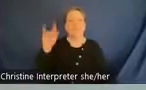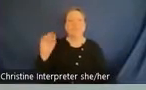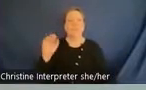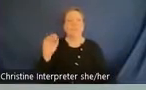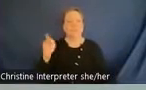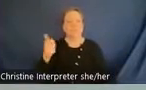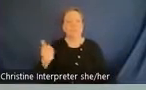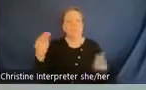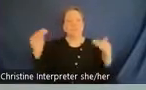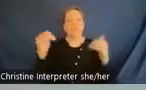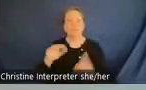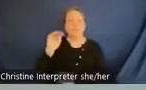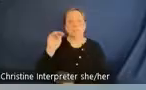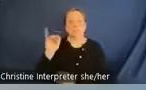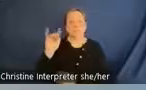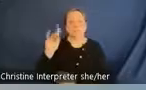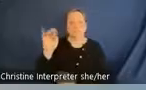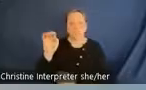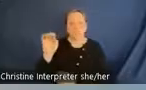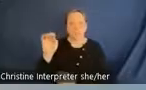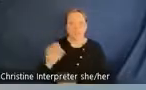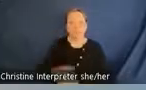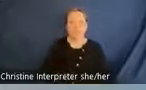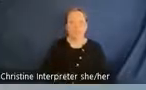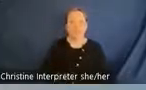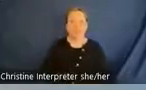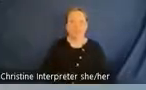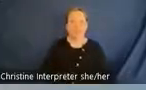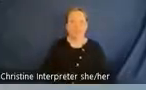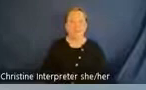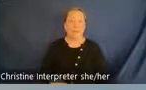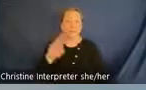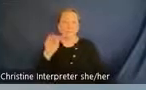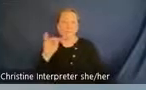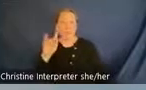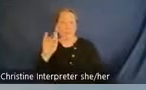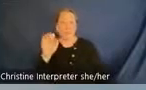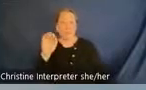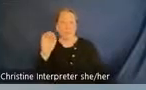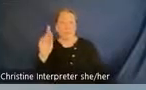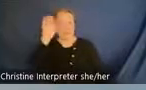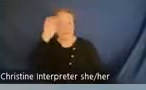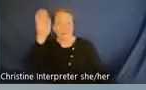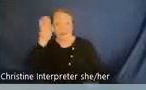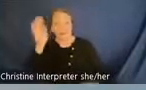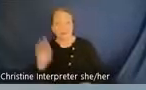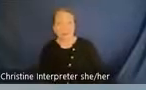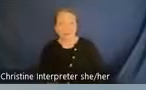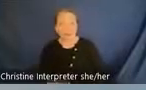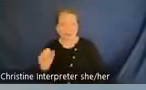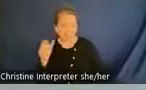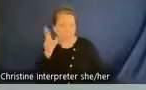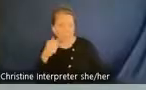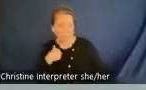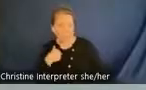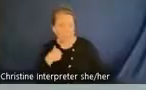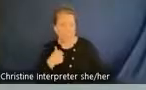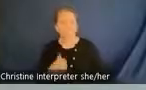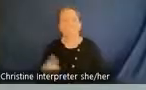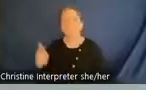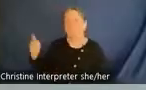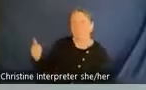Mike. Hello, oh boy, I can't get this. Hello, can you hear me? Yes.